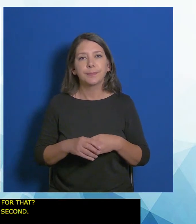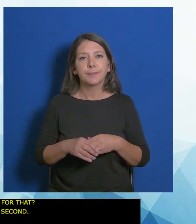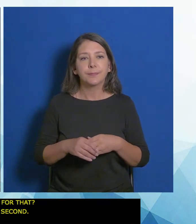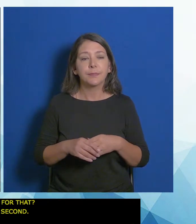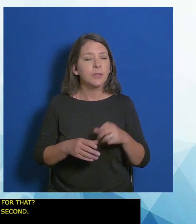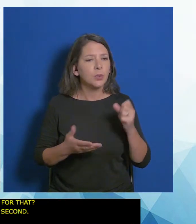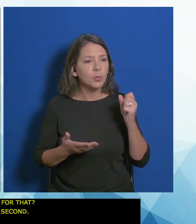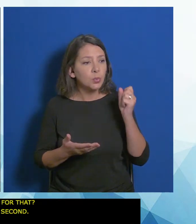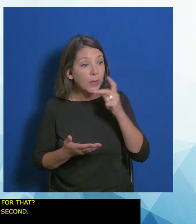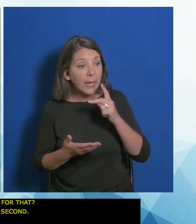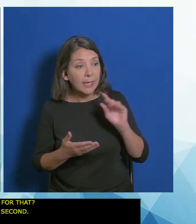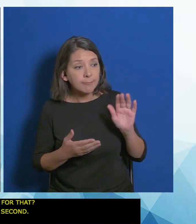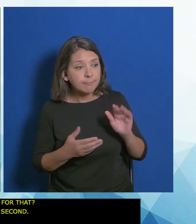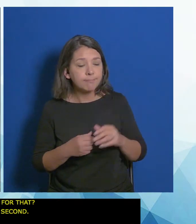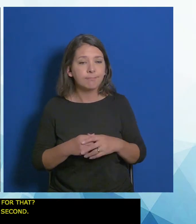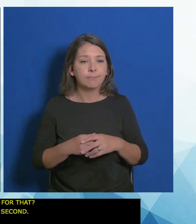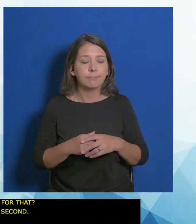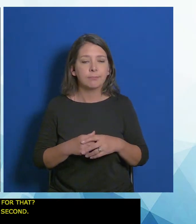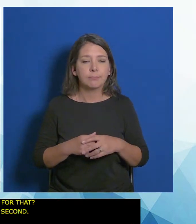Suke?